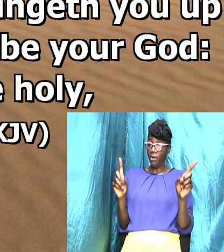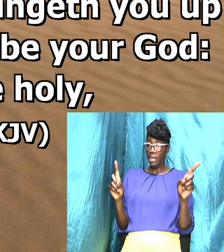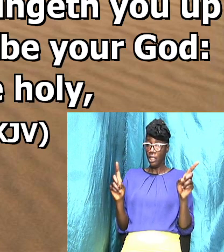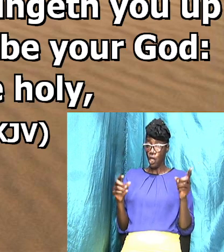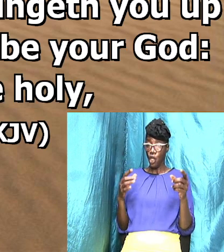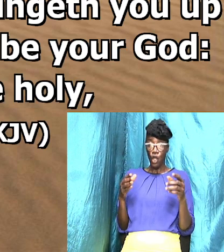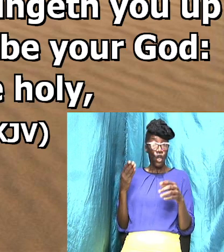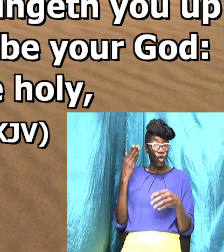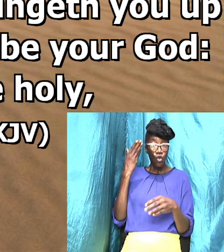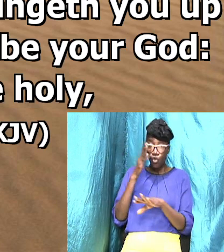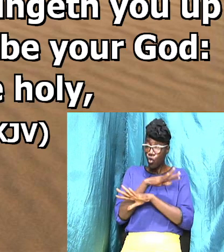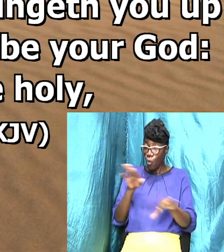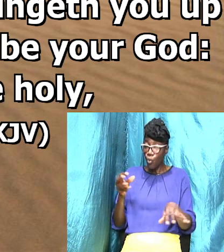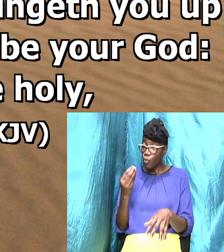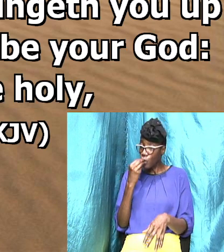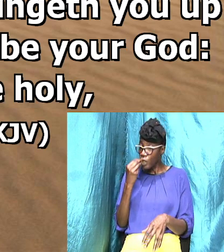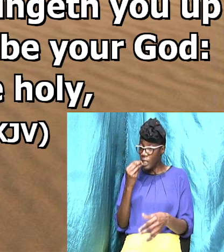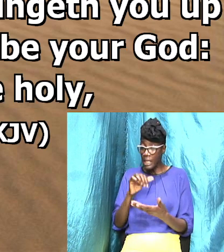these things.